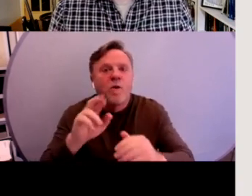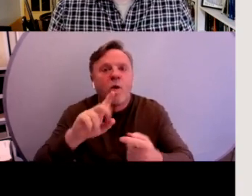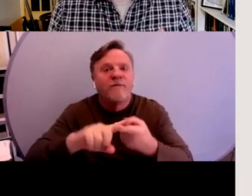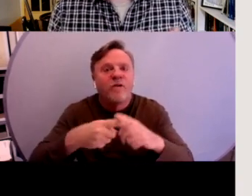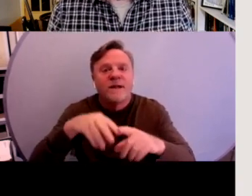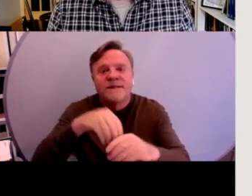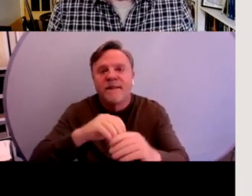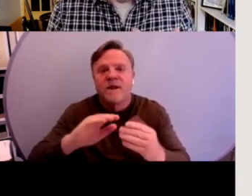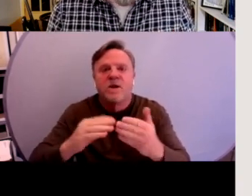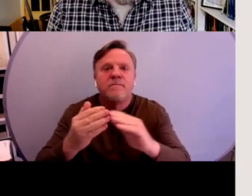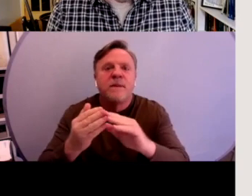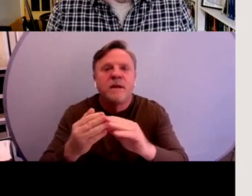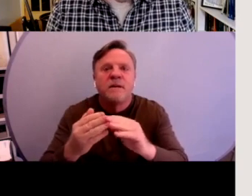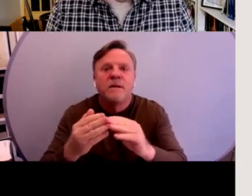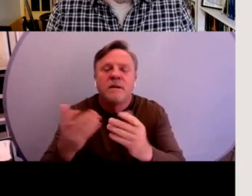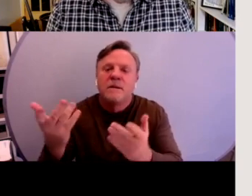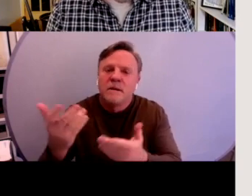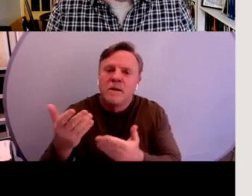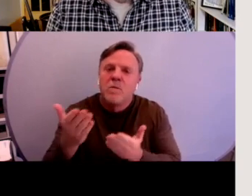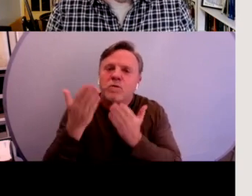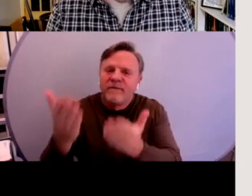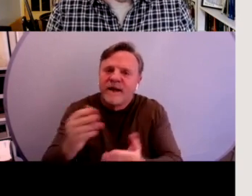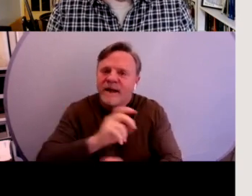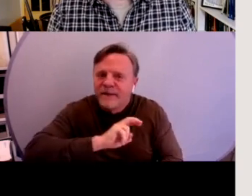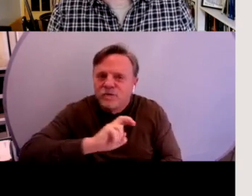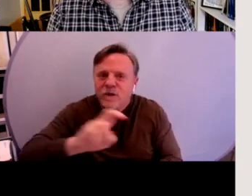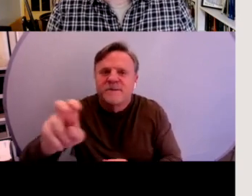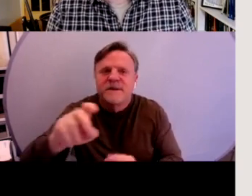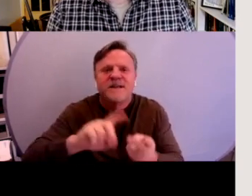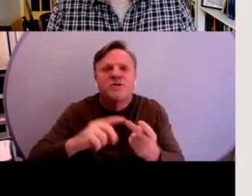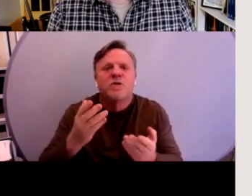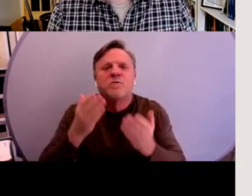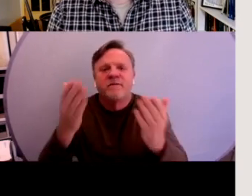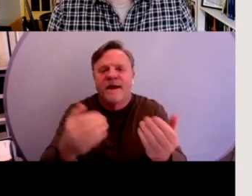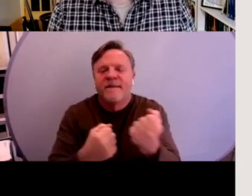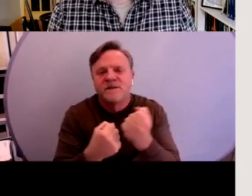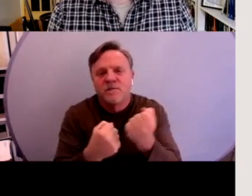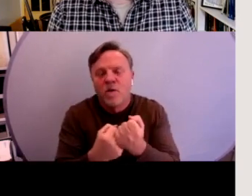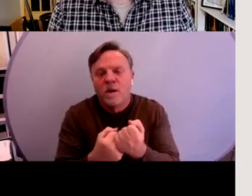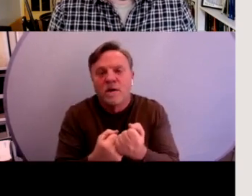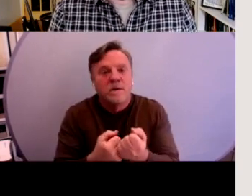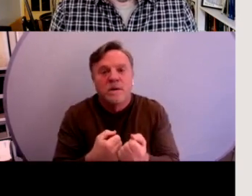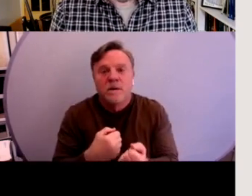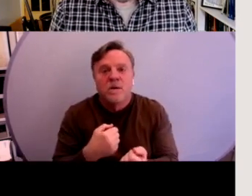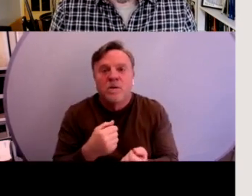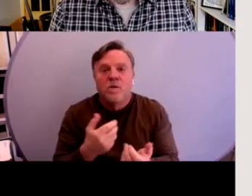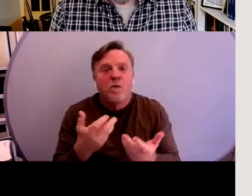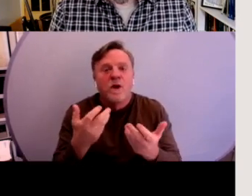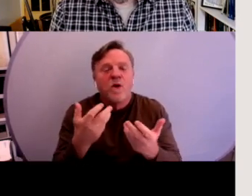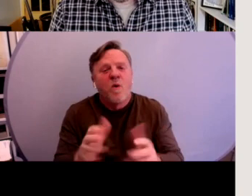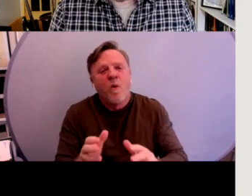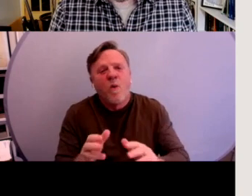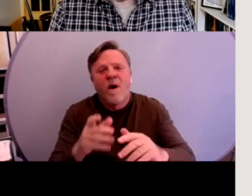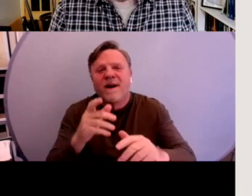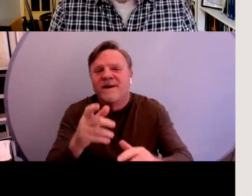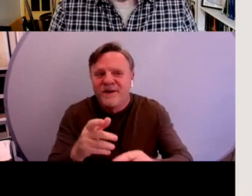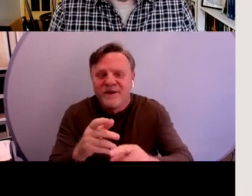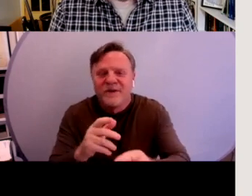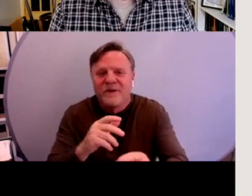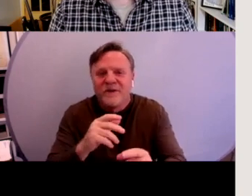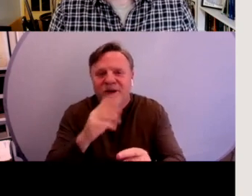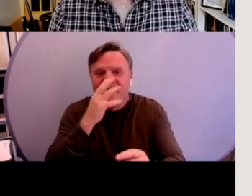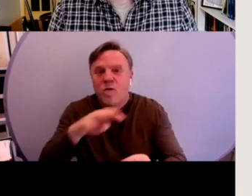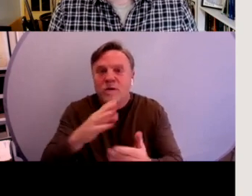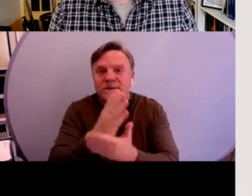community coming along and providing that transportation or providing that support. Because we don't want to underestimate some of those barriers that you face in the work